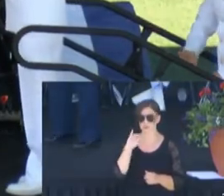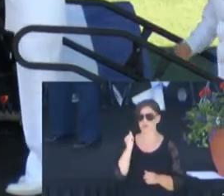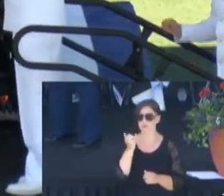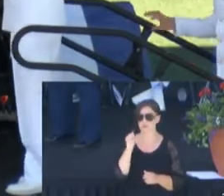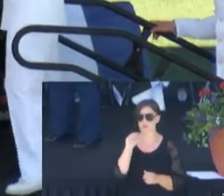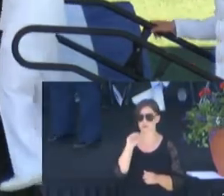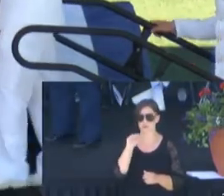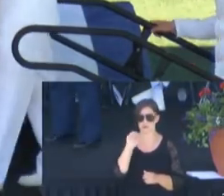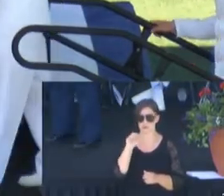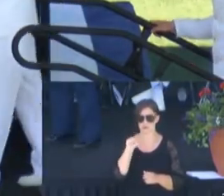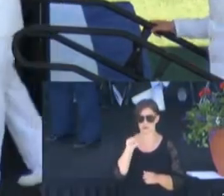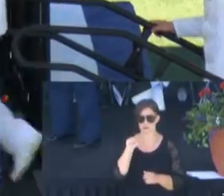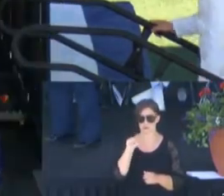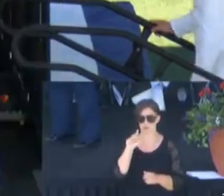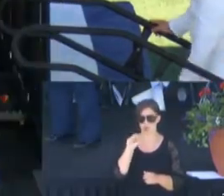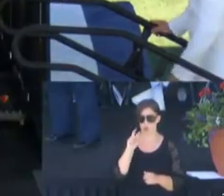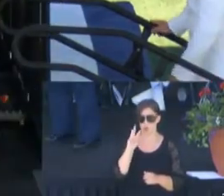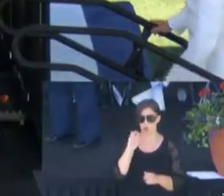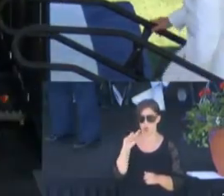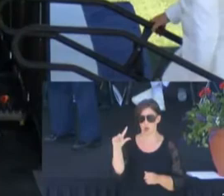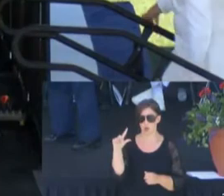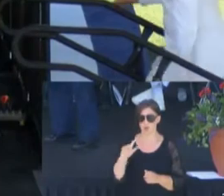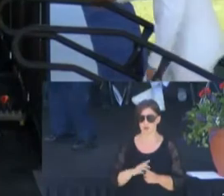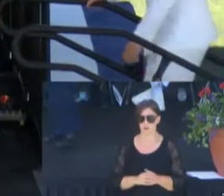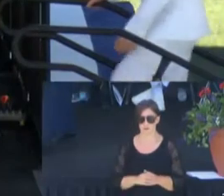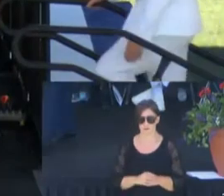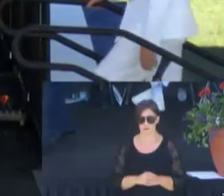James Hunter Noel.